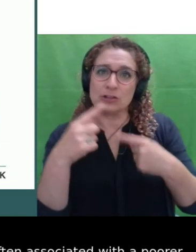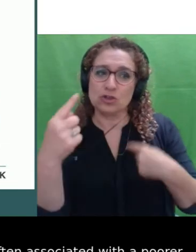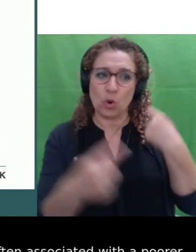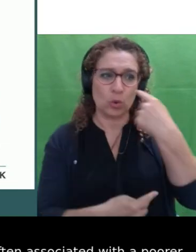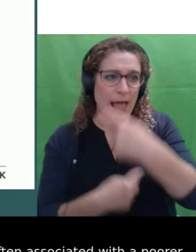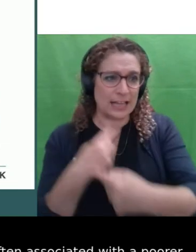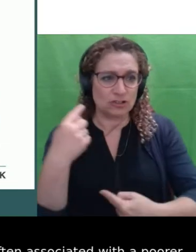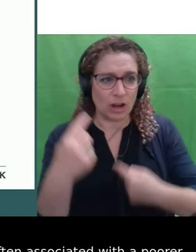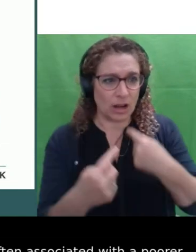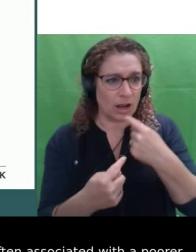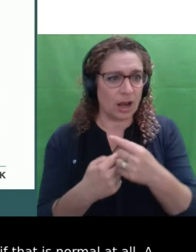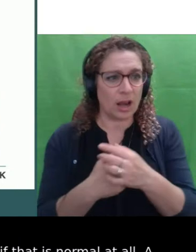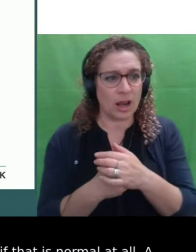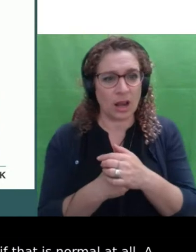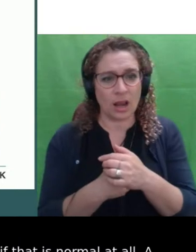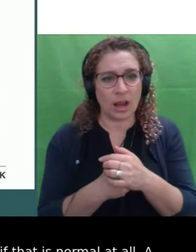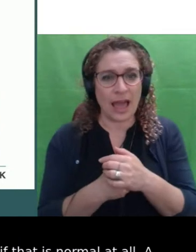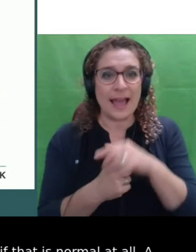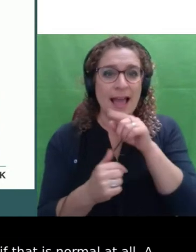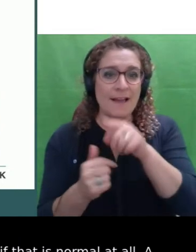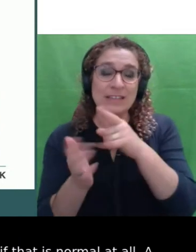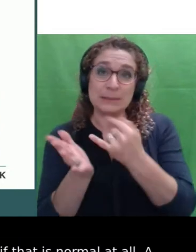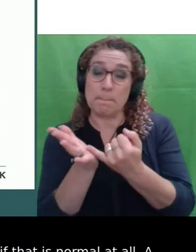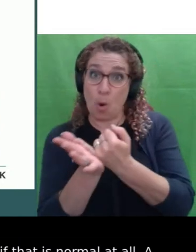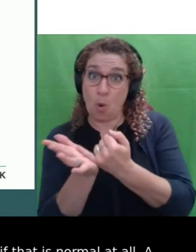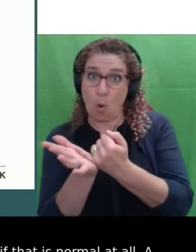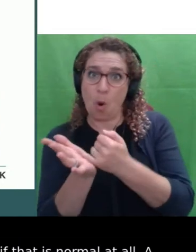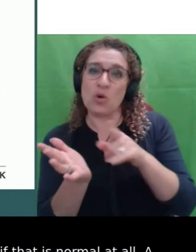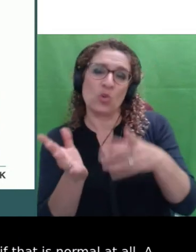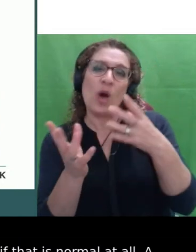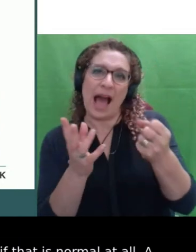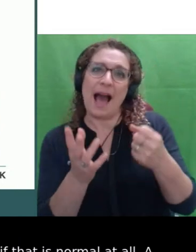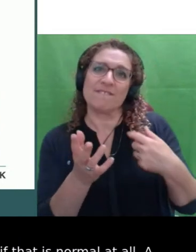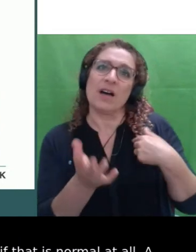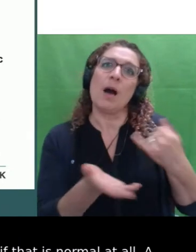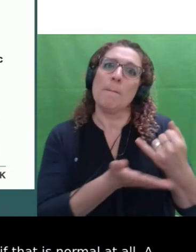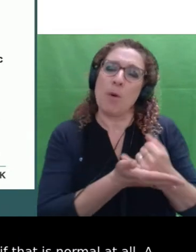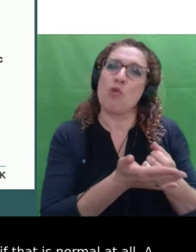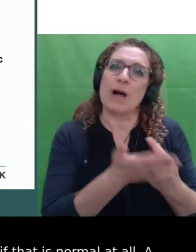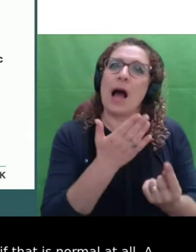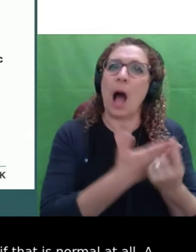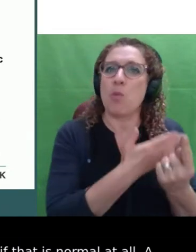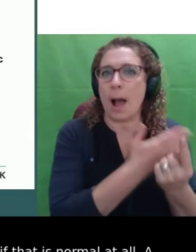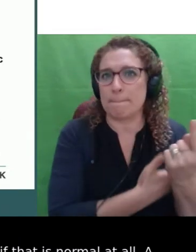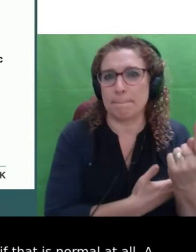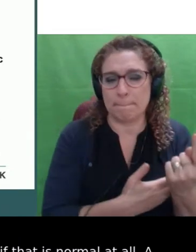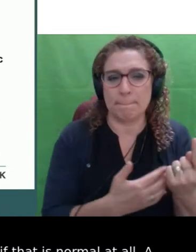around actual um swelling you would go for the first line anterior